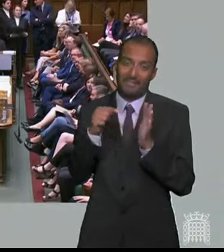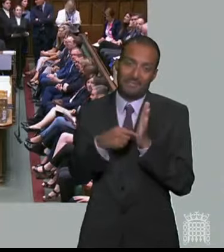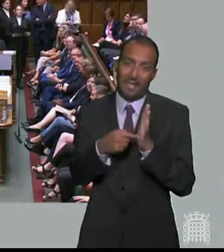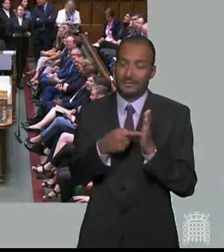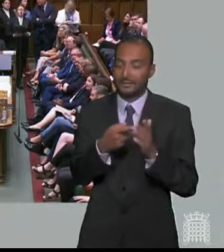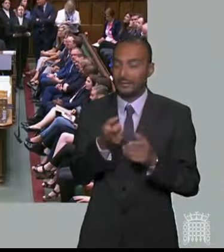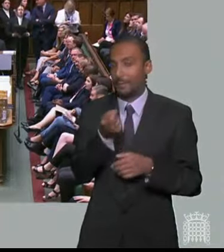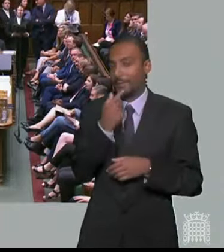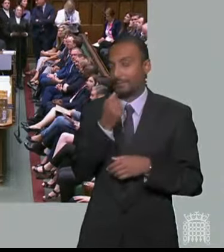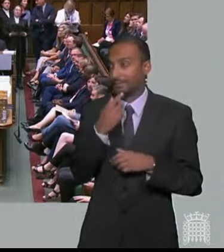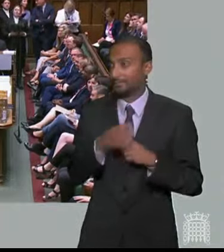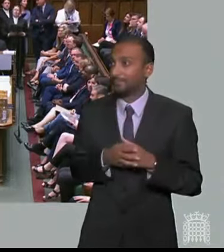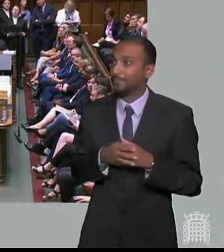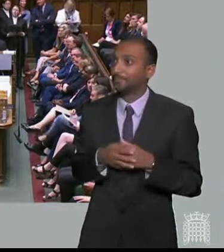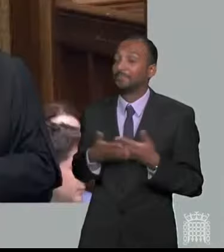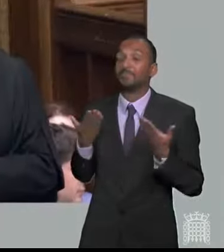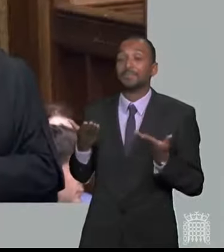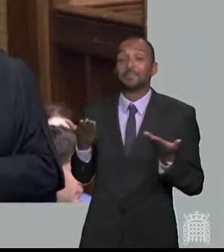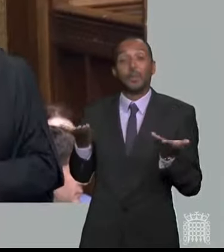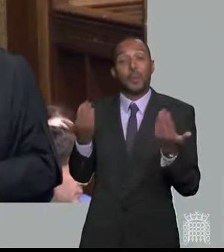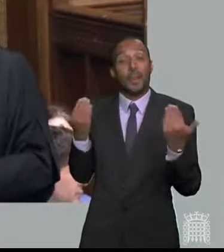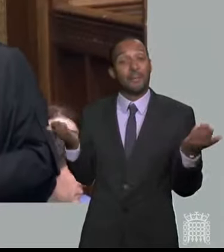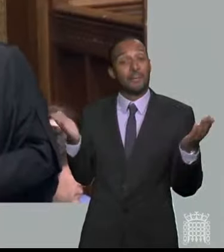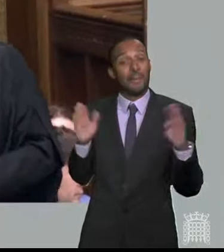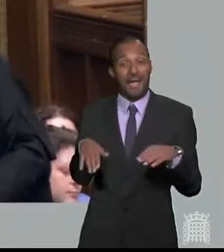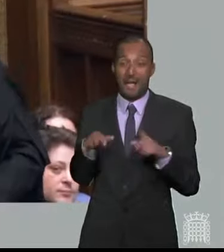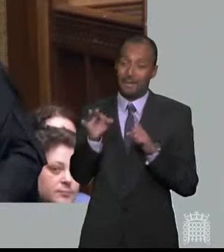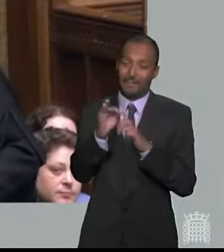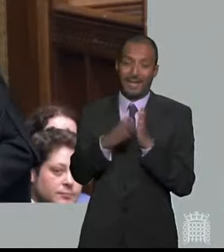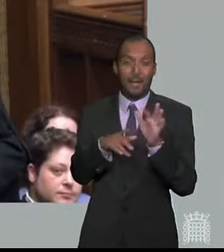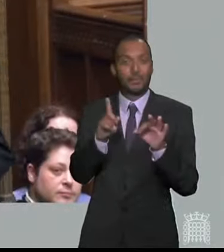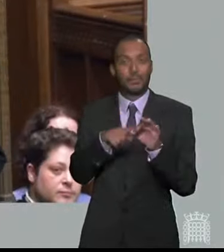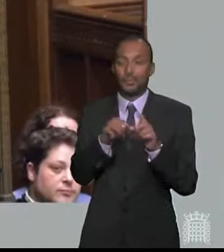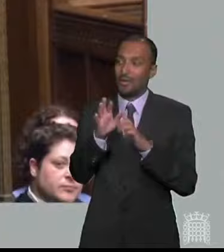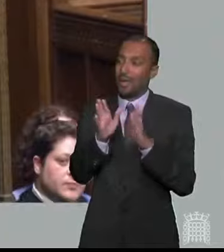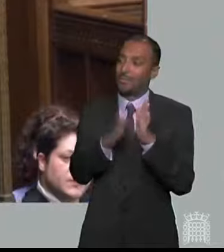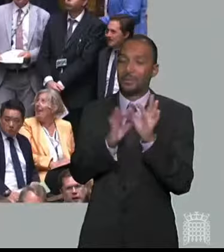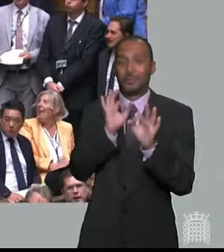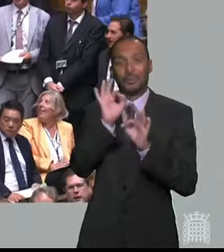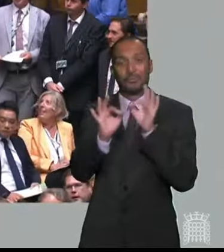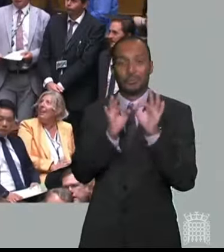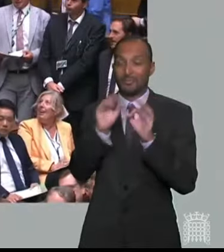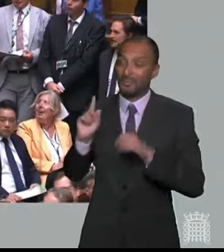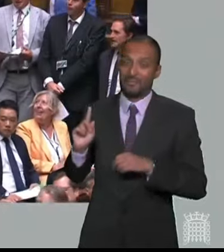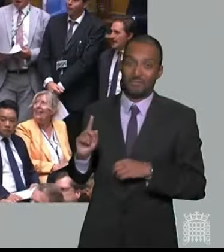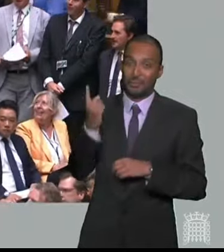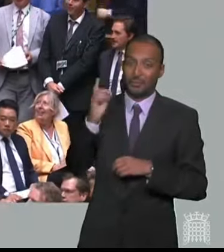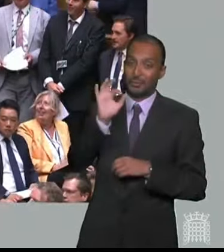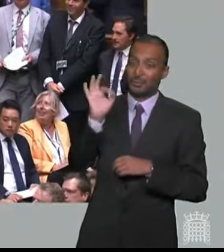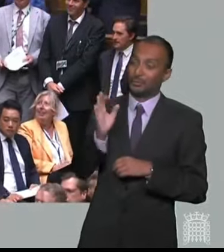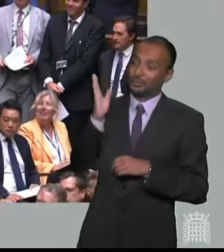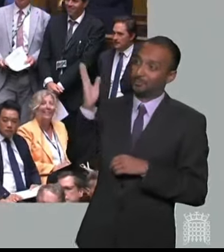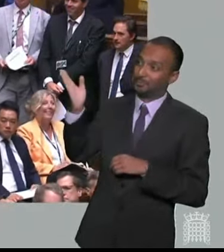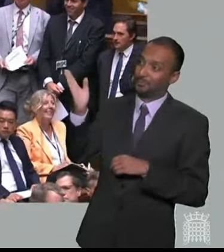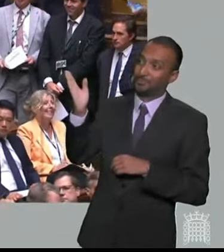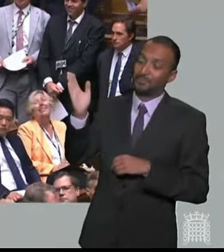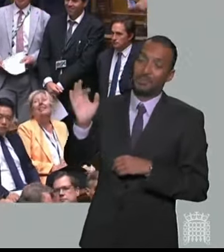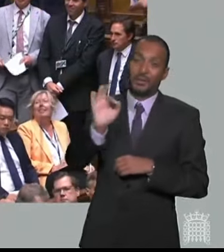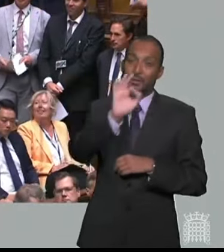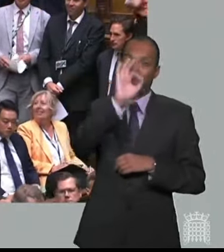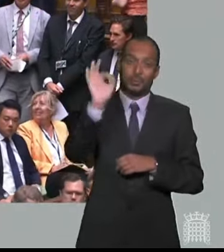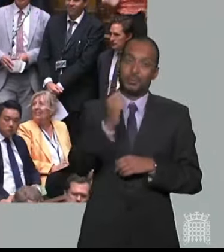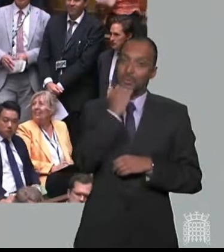Can I welcome everybody back to Prime Minister's questions? Louis French. Question number 1, please, Mr.